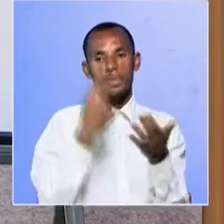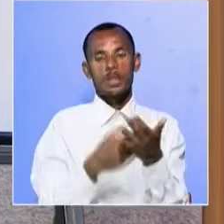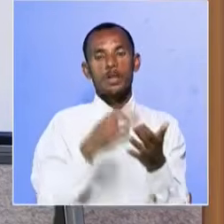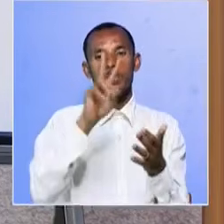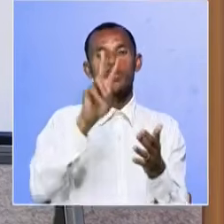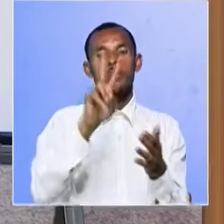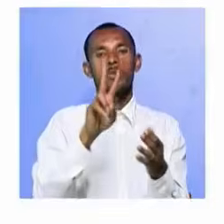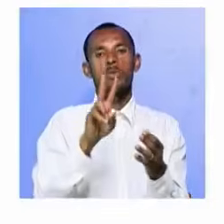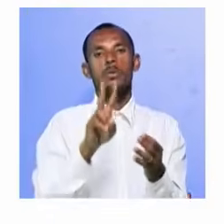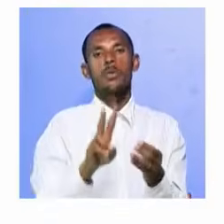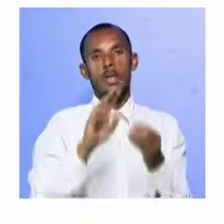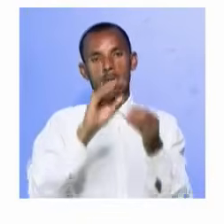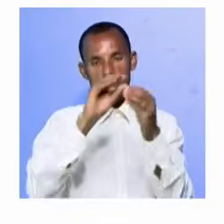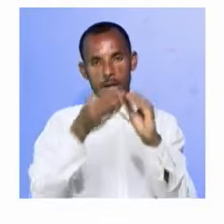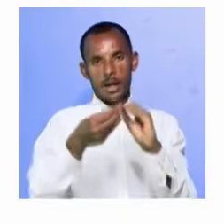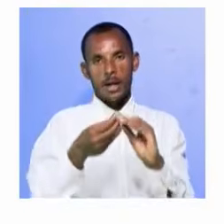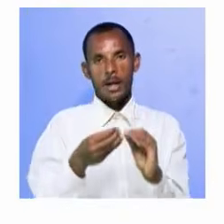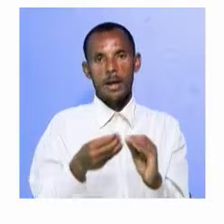two